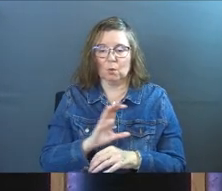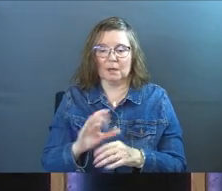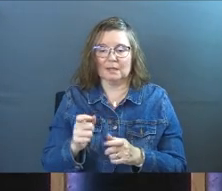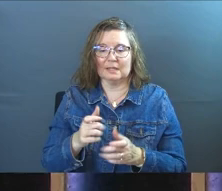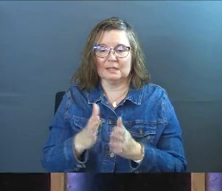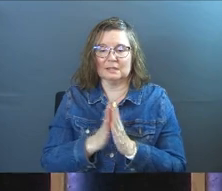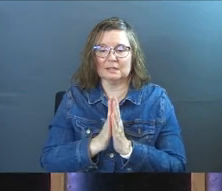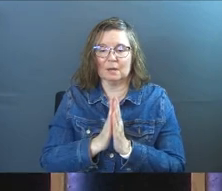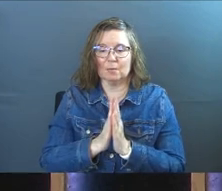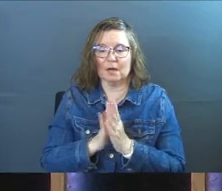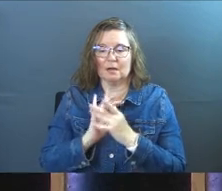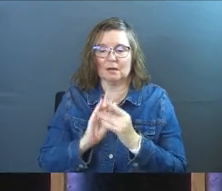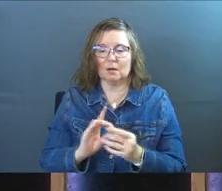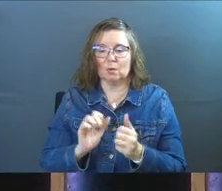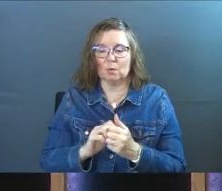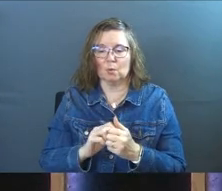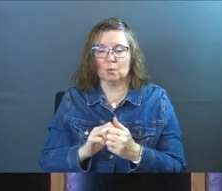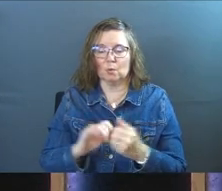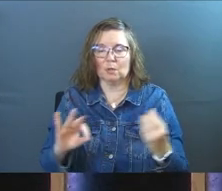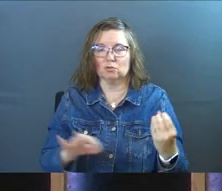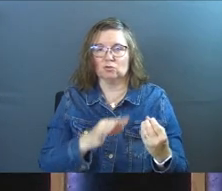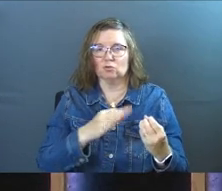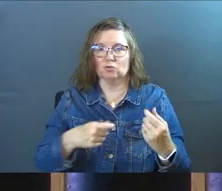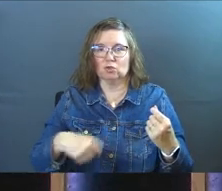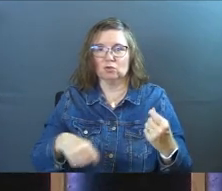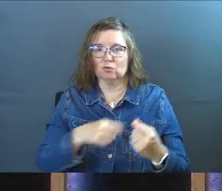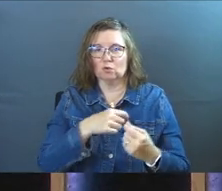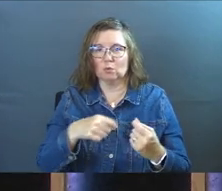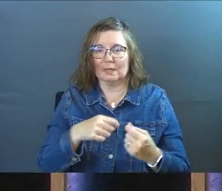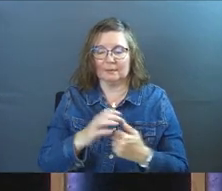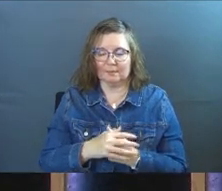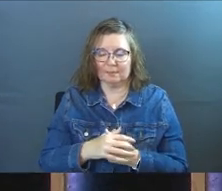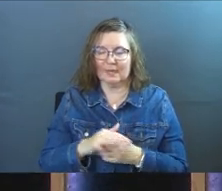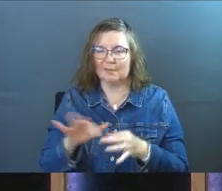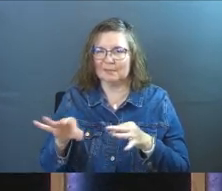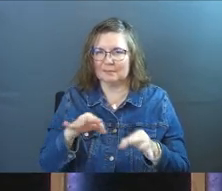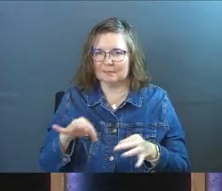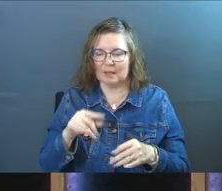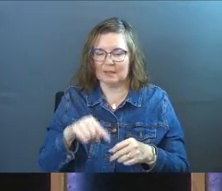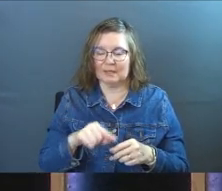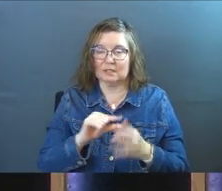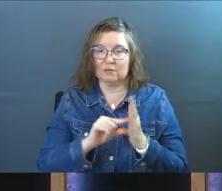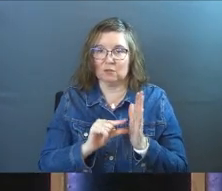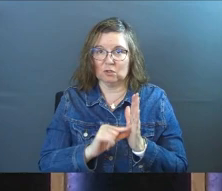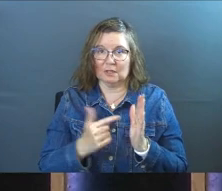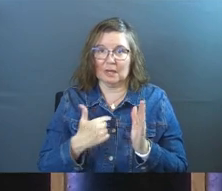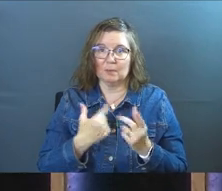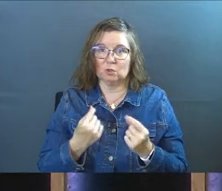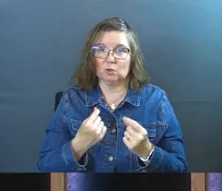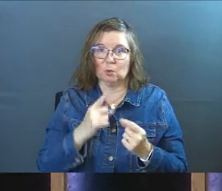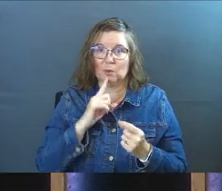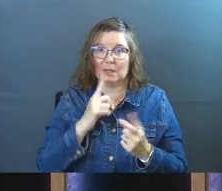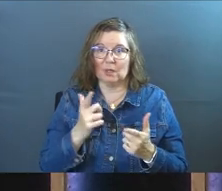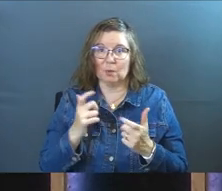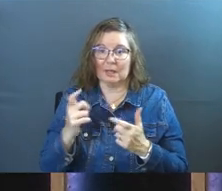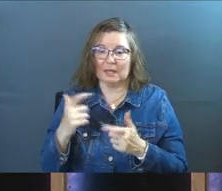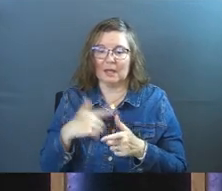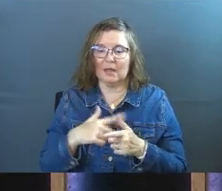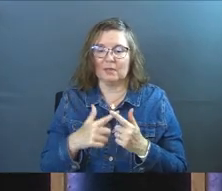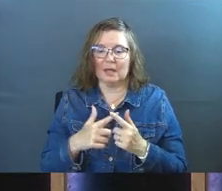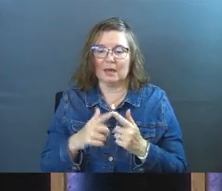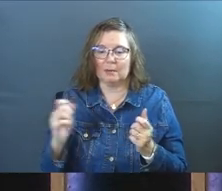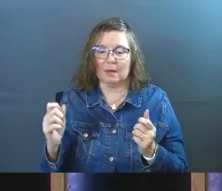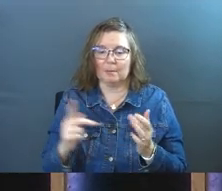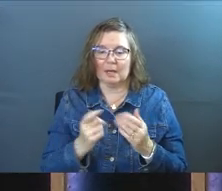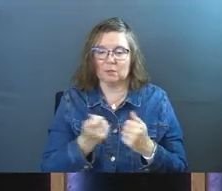prayer is to be accompanied by stringed instruments. So let me walk you through these verses, and I'm going to do it relatively quickly, and then I'm going to